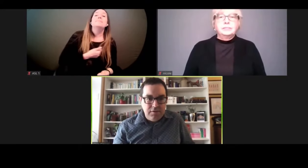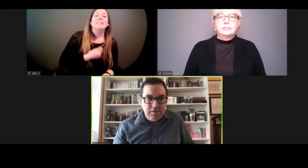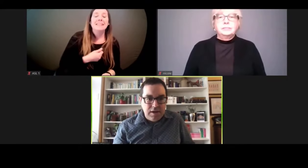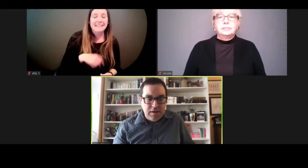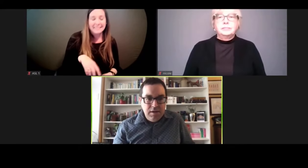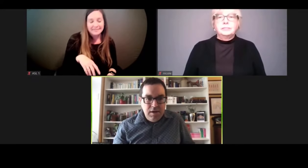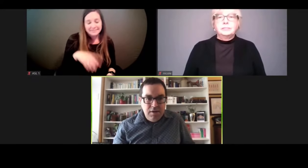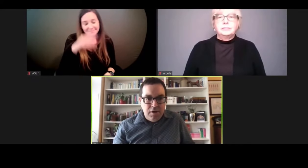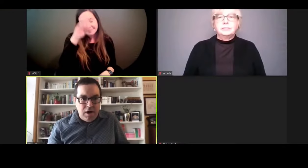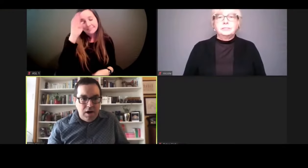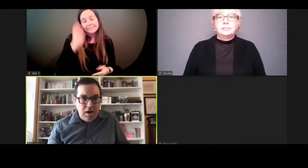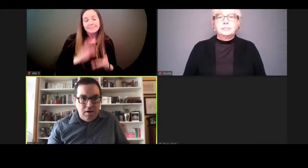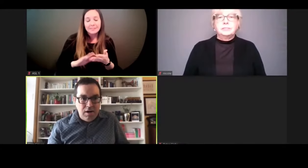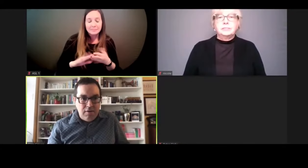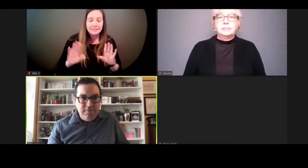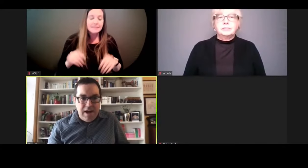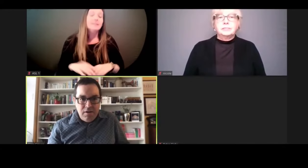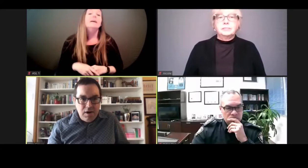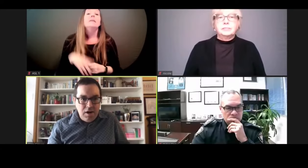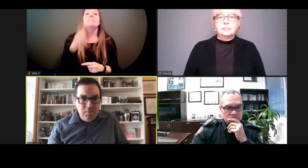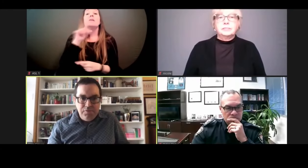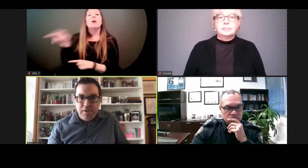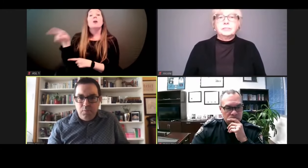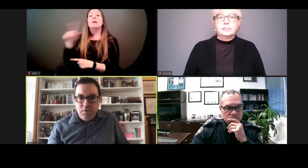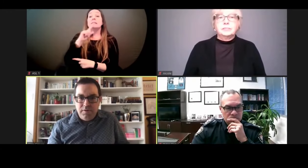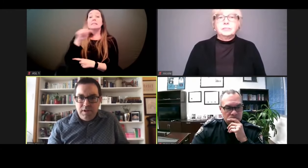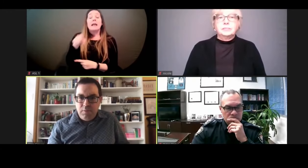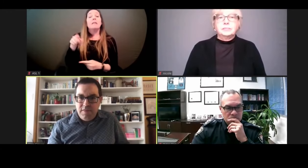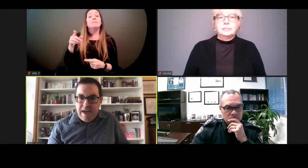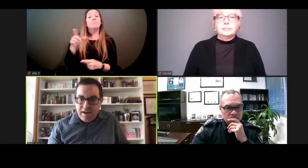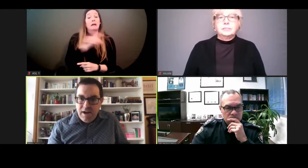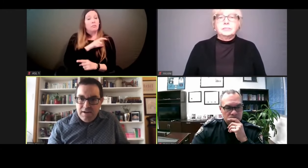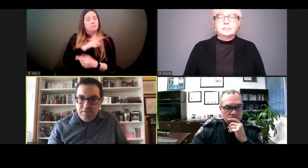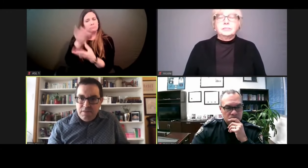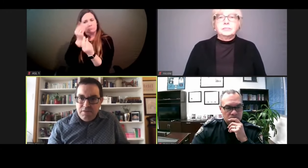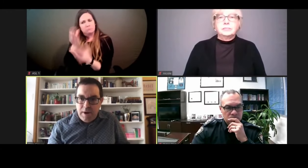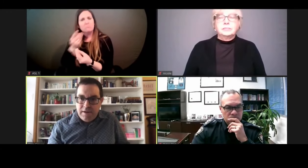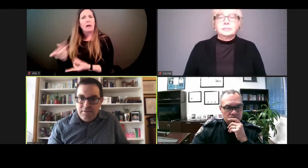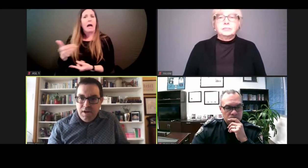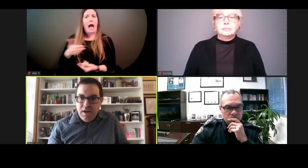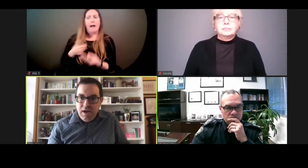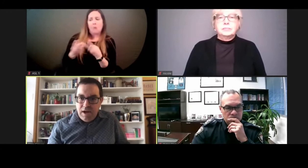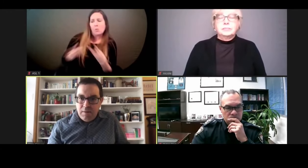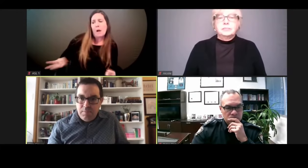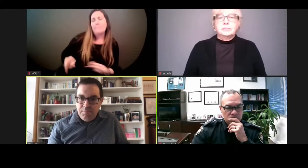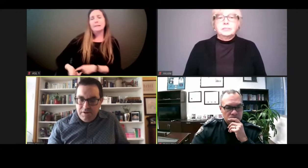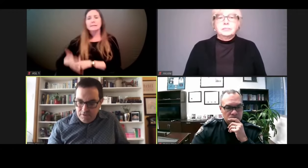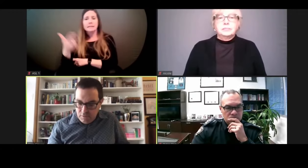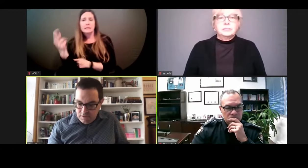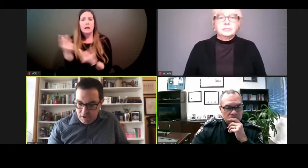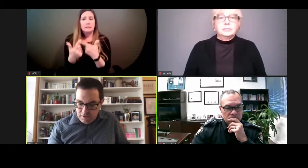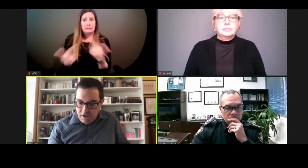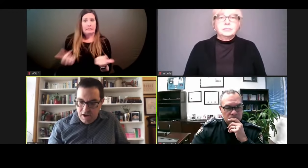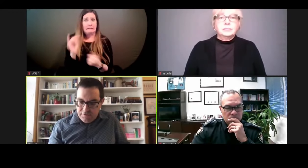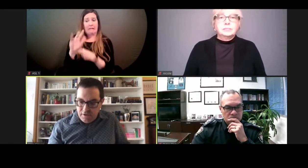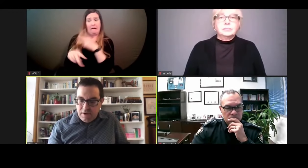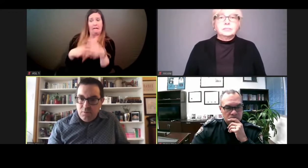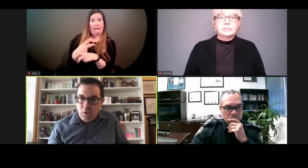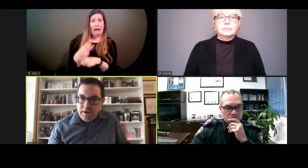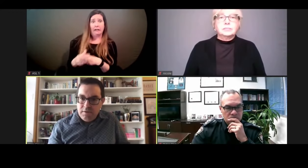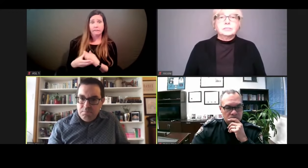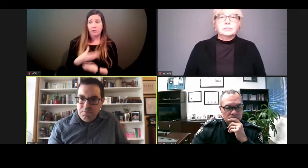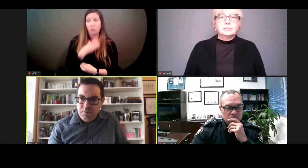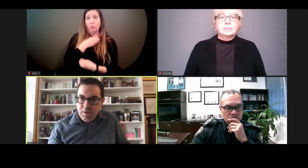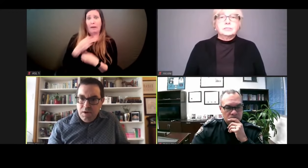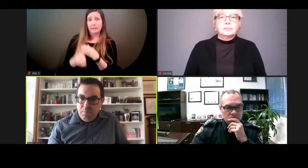that there are firearms that we're dealing with that kind of a threat, especially with all the caution around